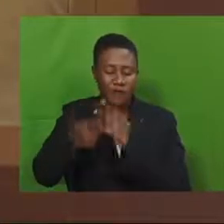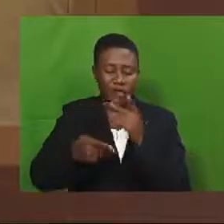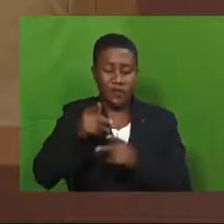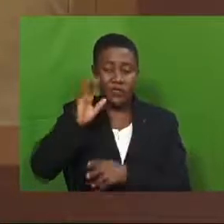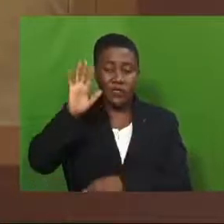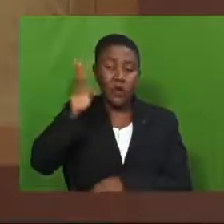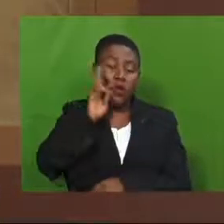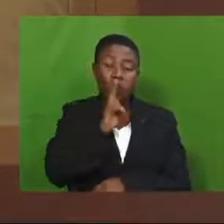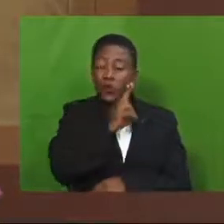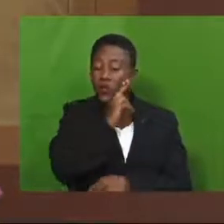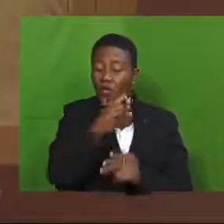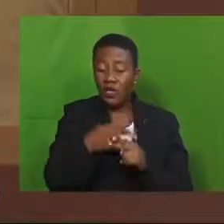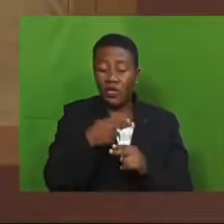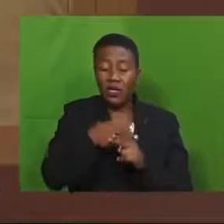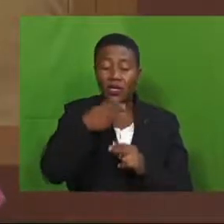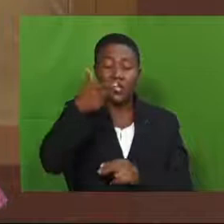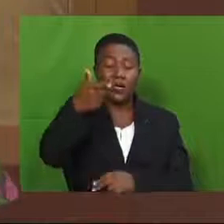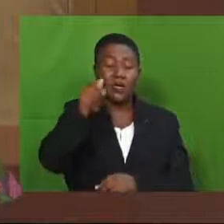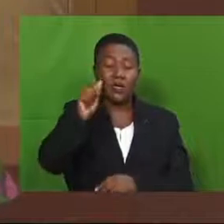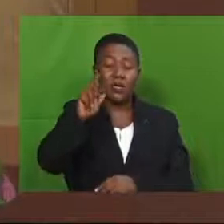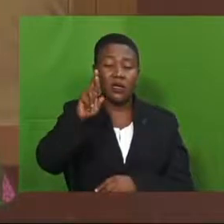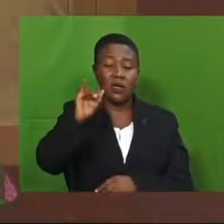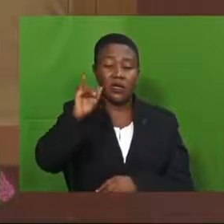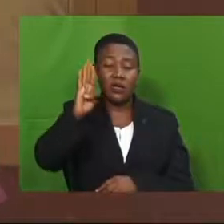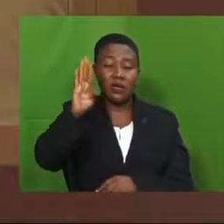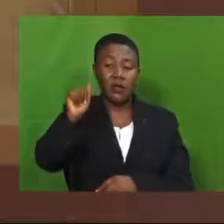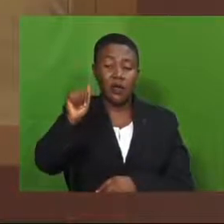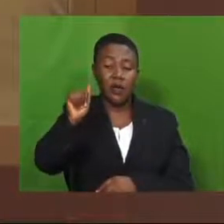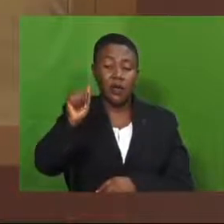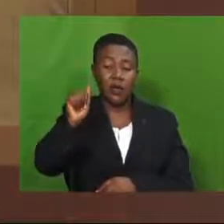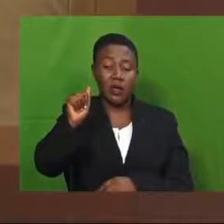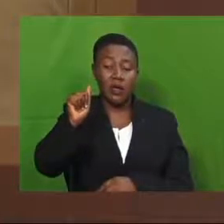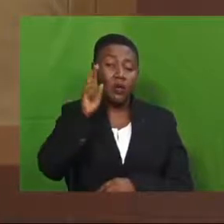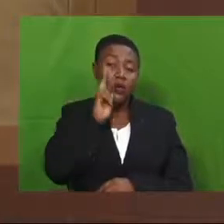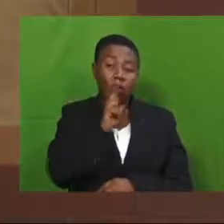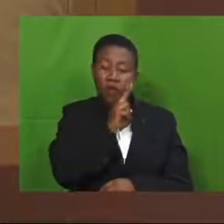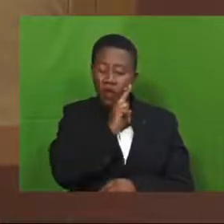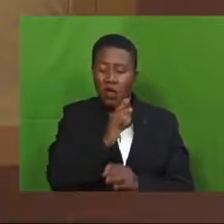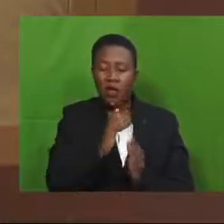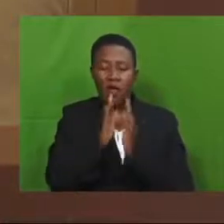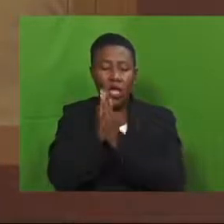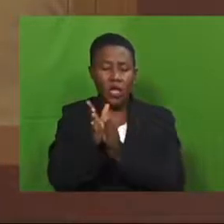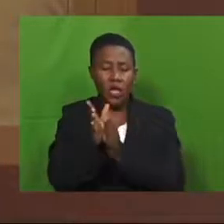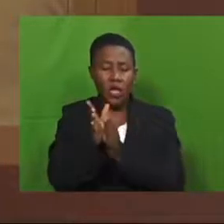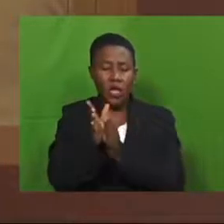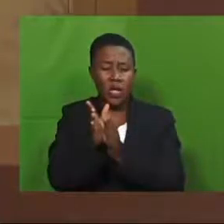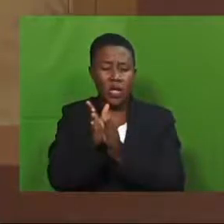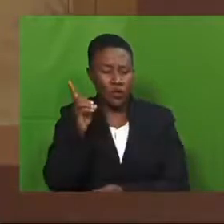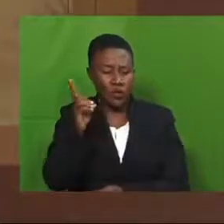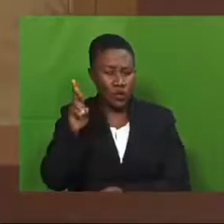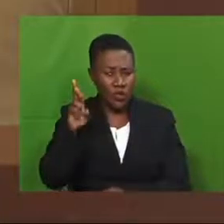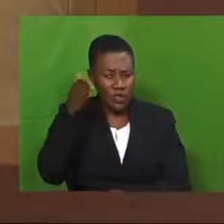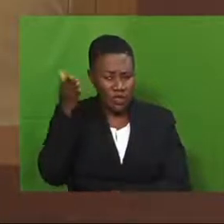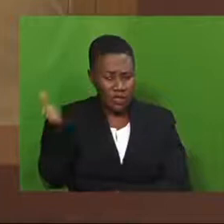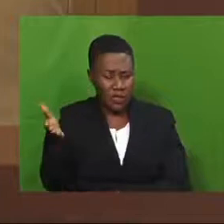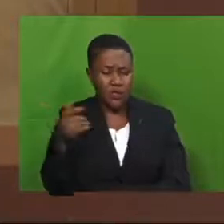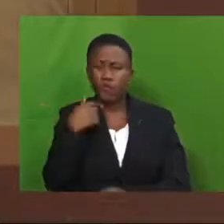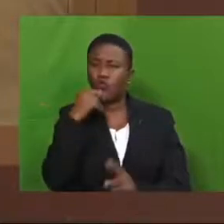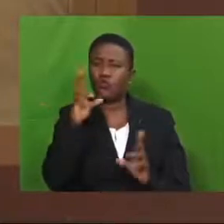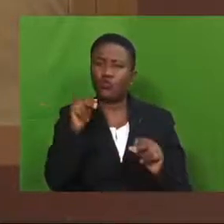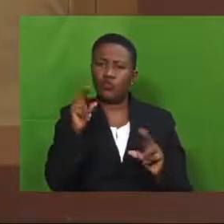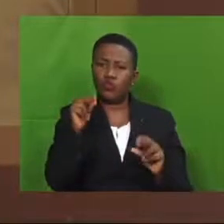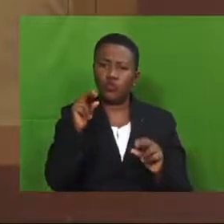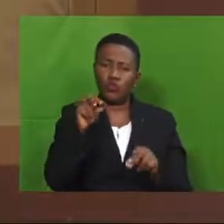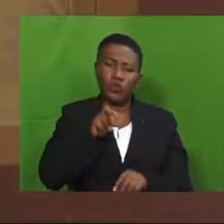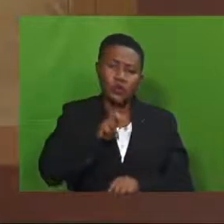Lodge, and I asked the receptionist, is Dr. Garba in? He said, no, he's traveled. I didn't know that he